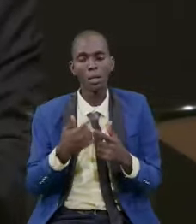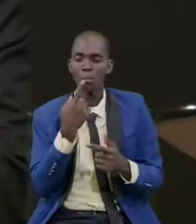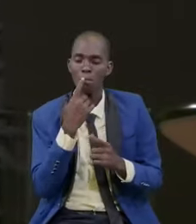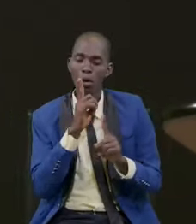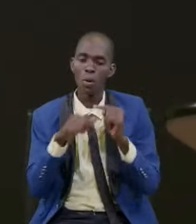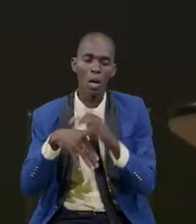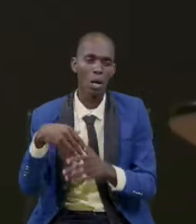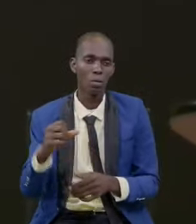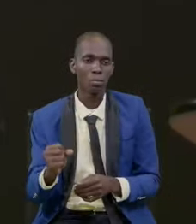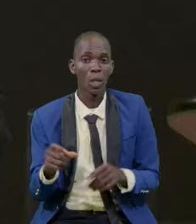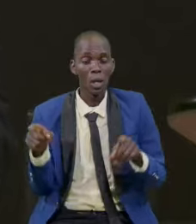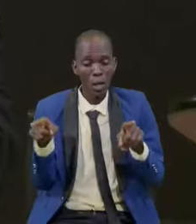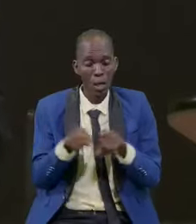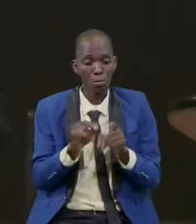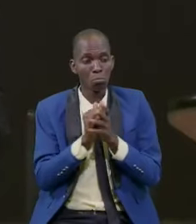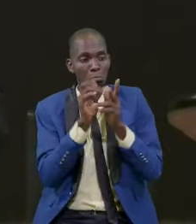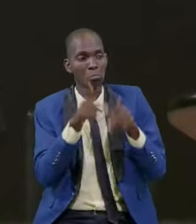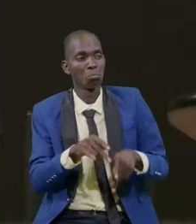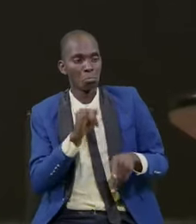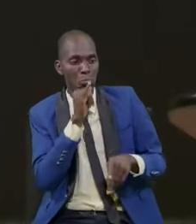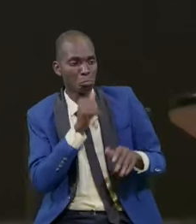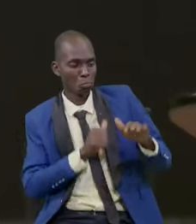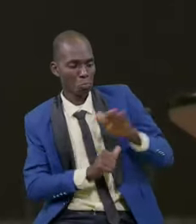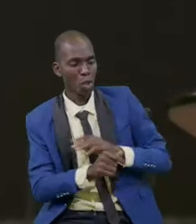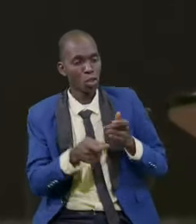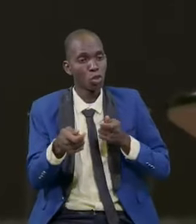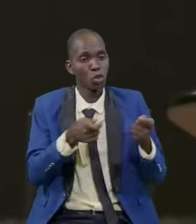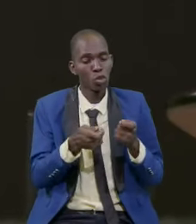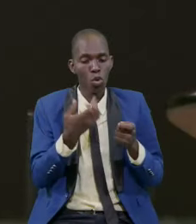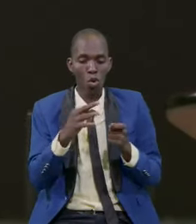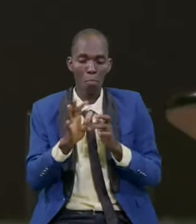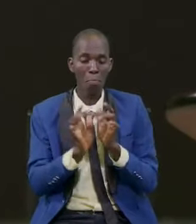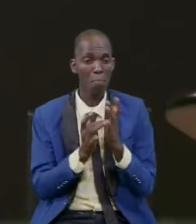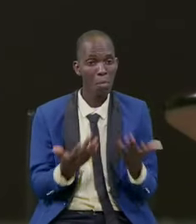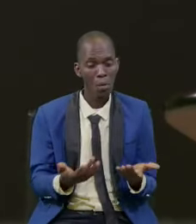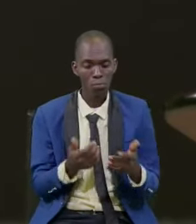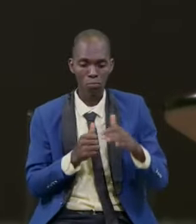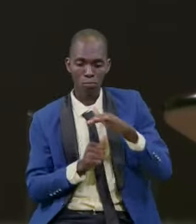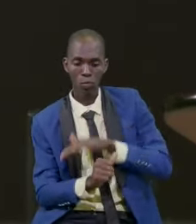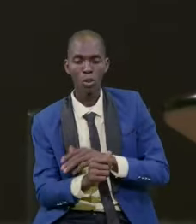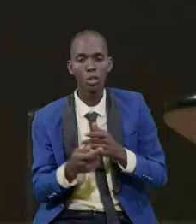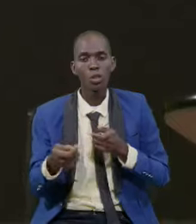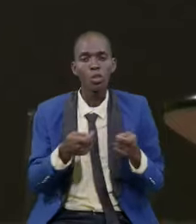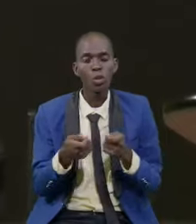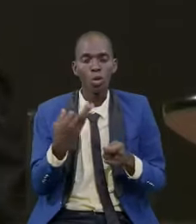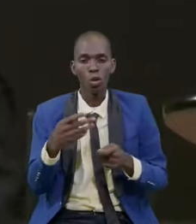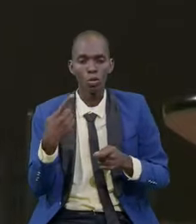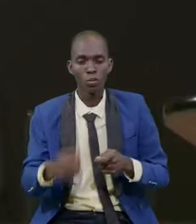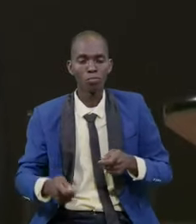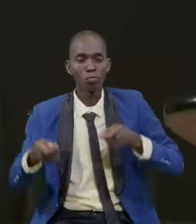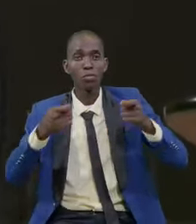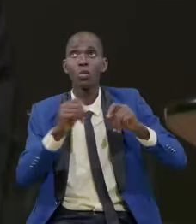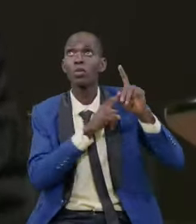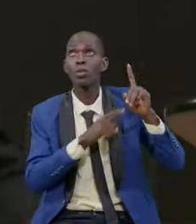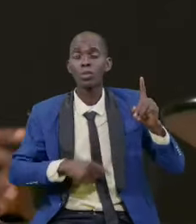under control, under the control of the scripture, under the control of the sovereign Lord, under the control